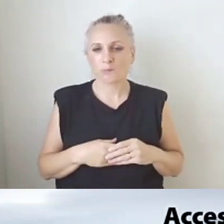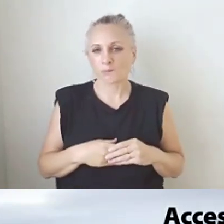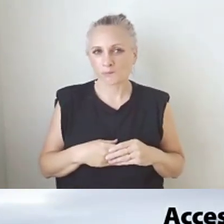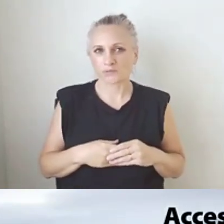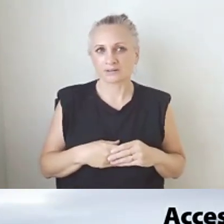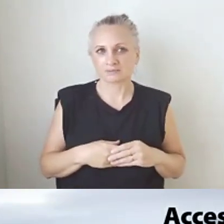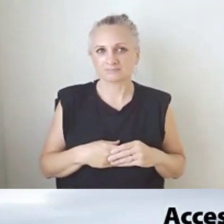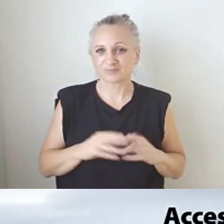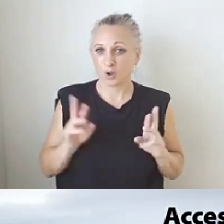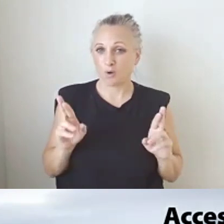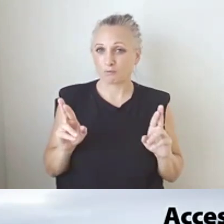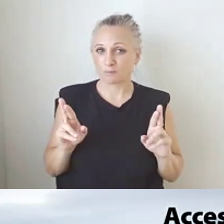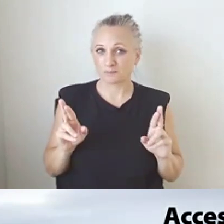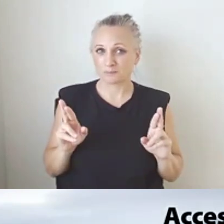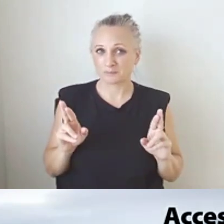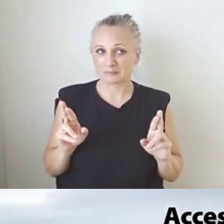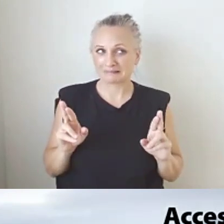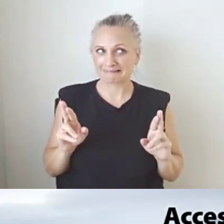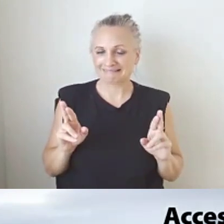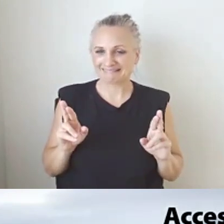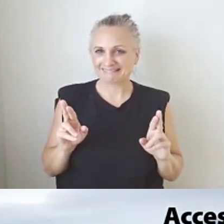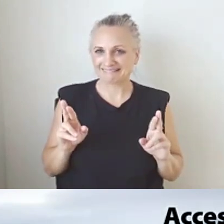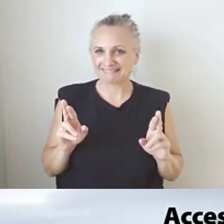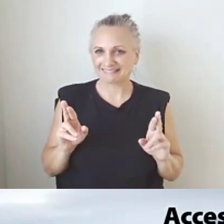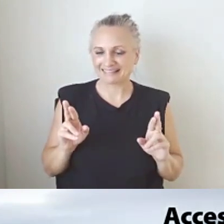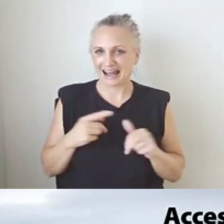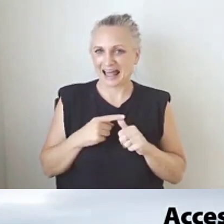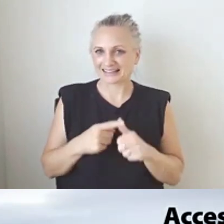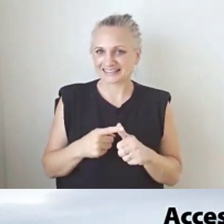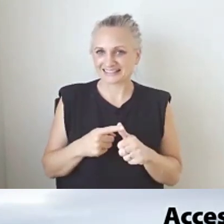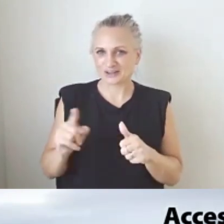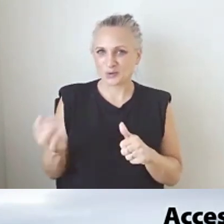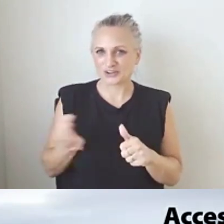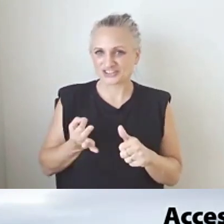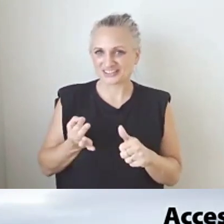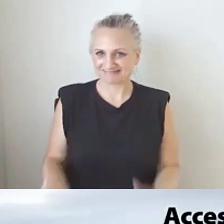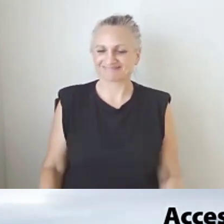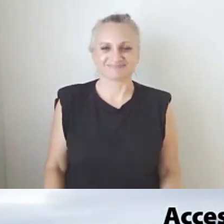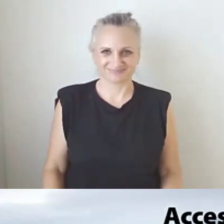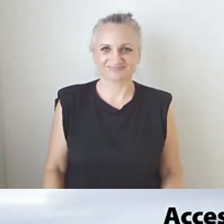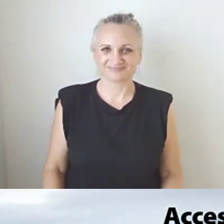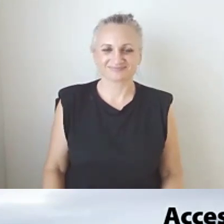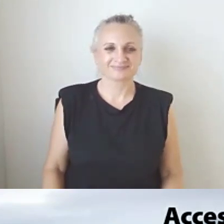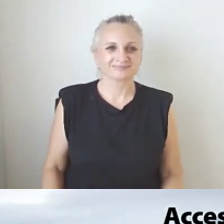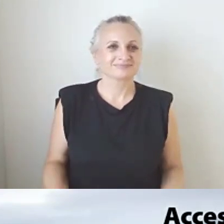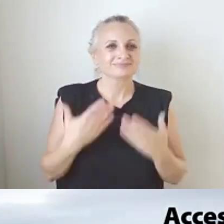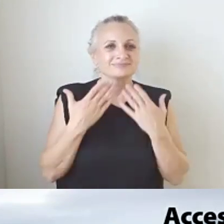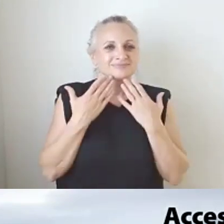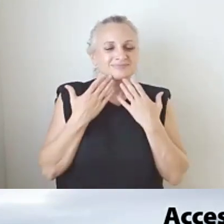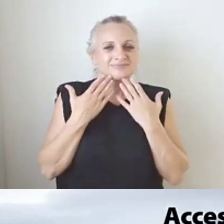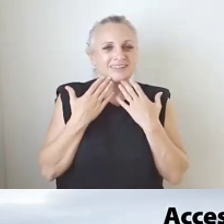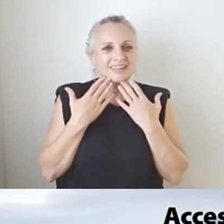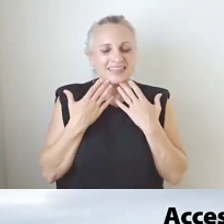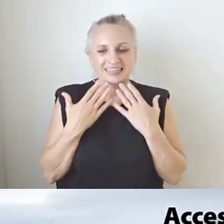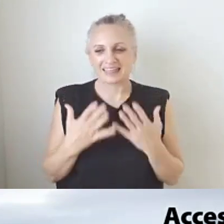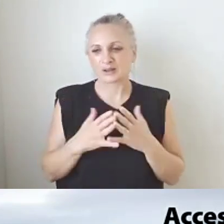I hope that I have somewhat answered that. Absolutely. Thank you so much. No,